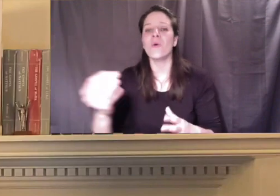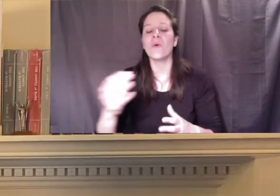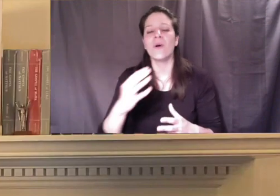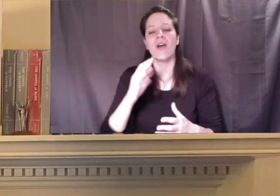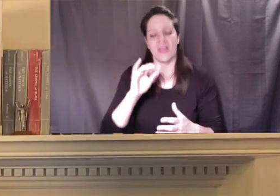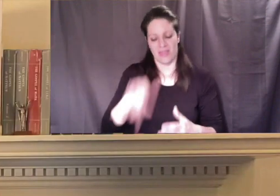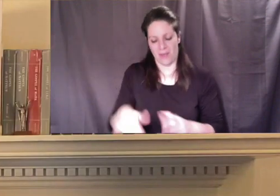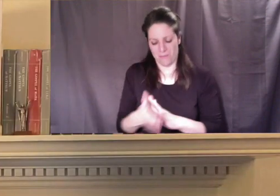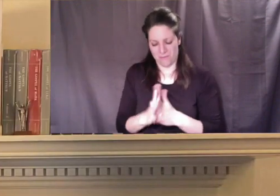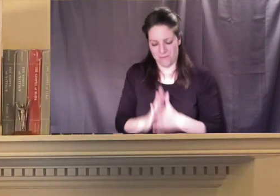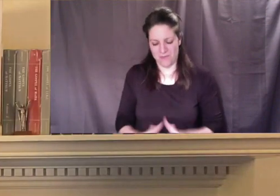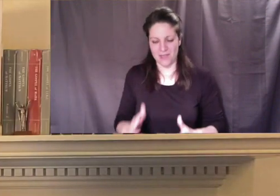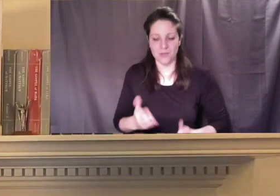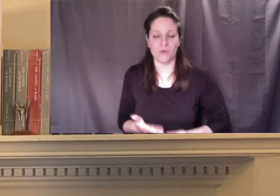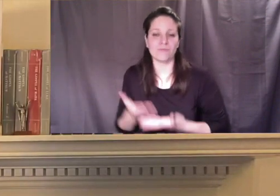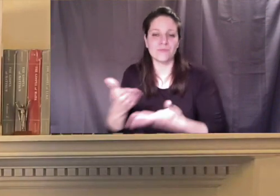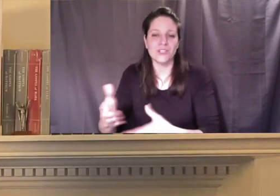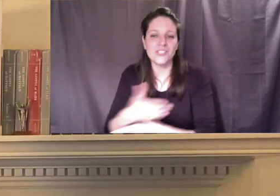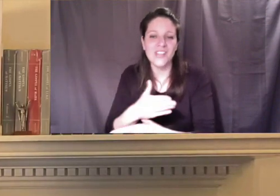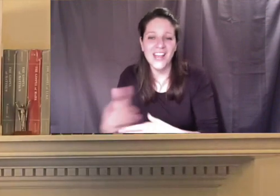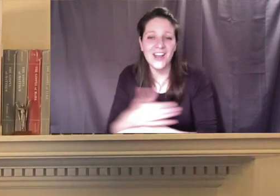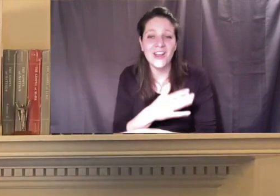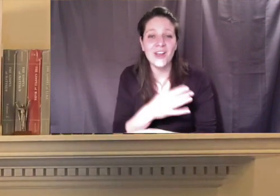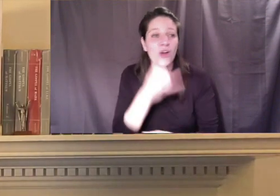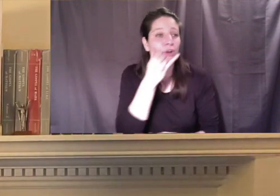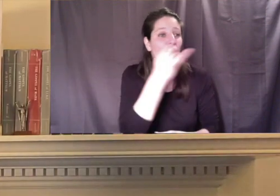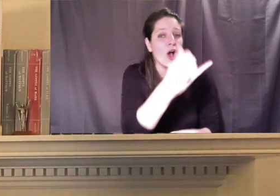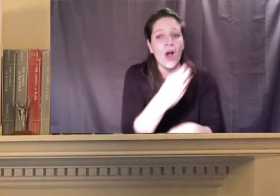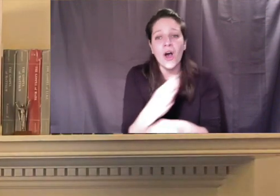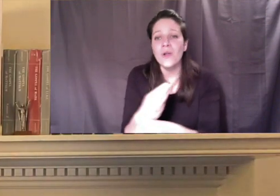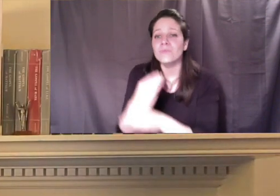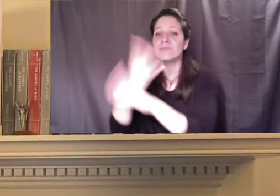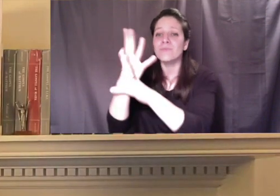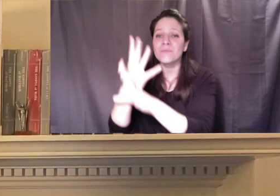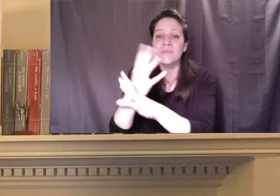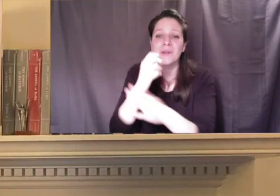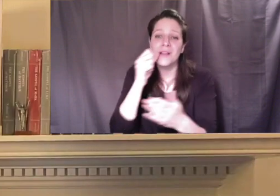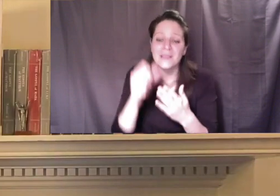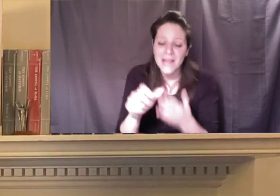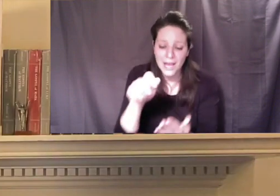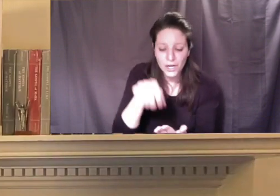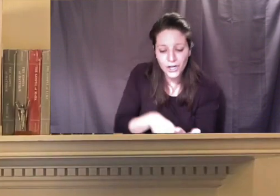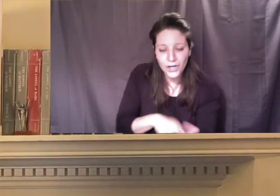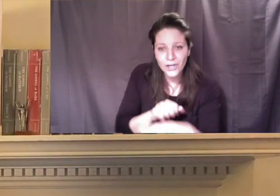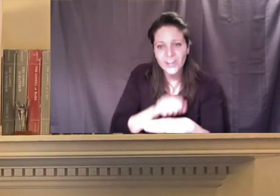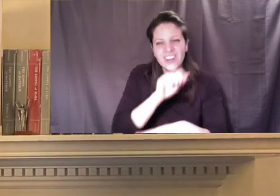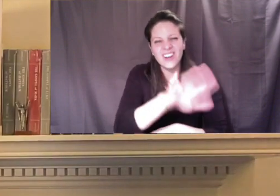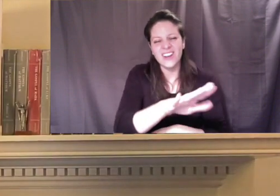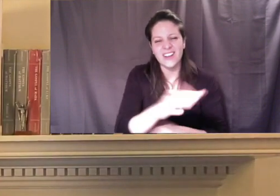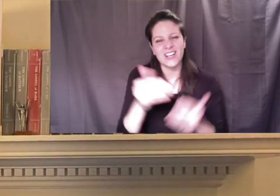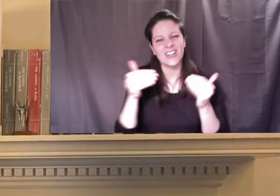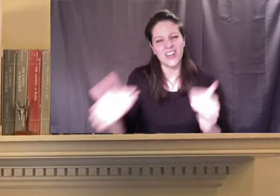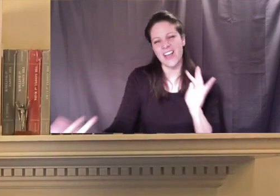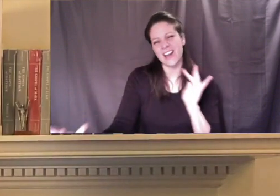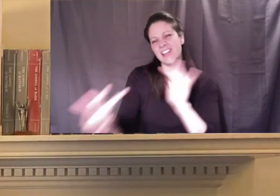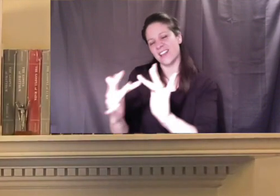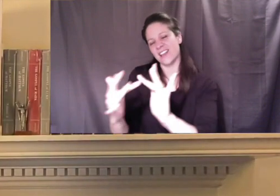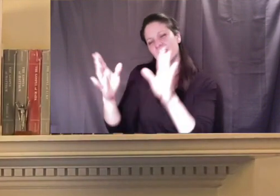please share this peace with someone else by phone call, by letter, by